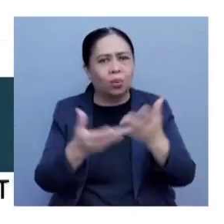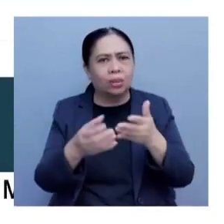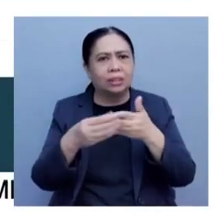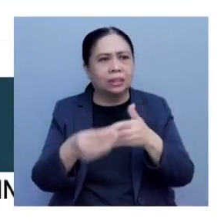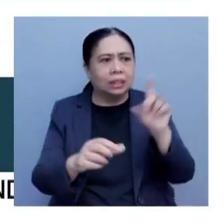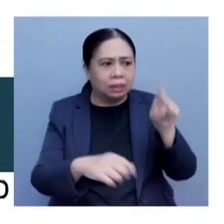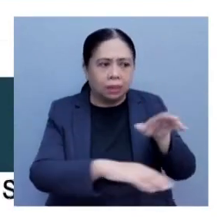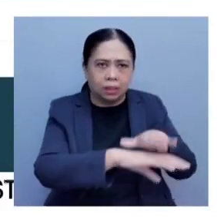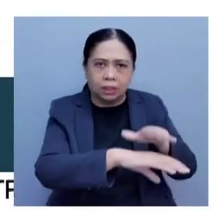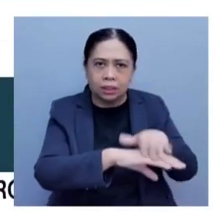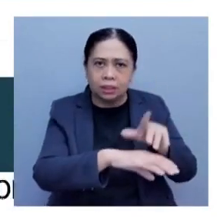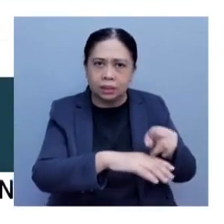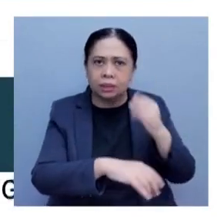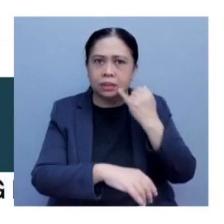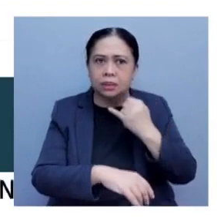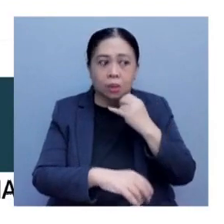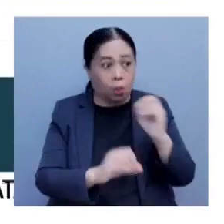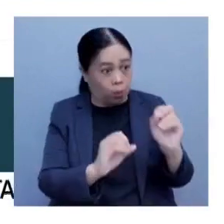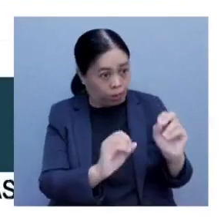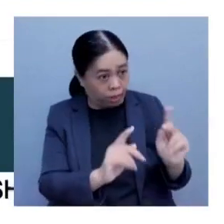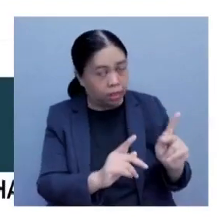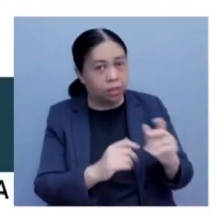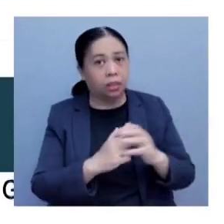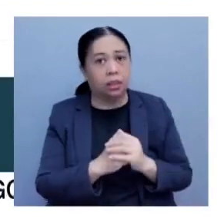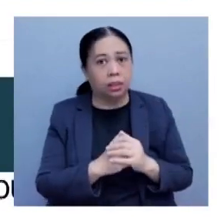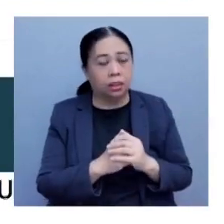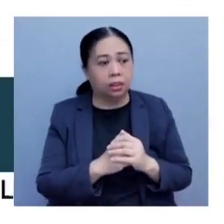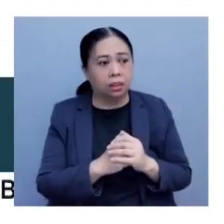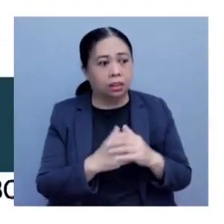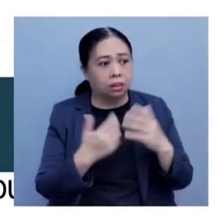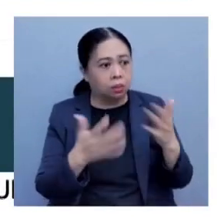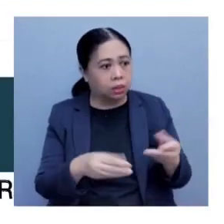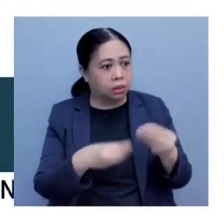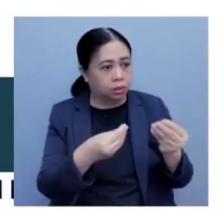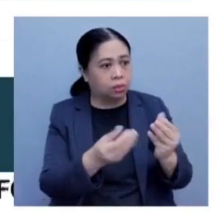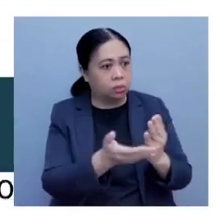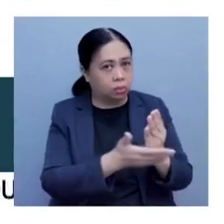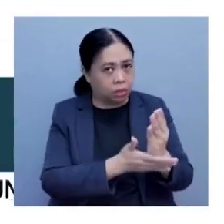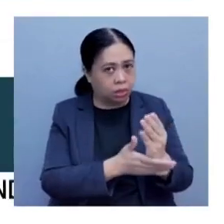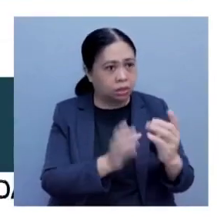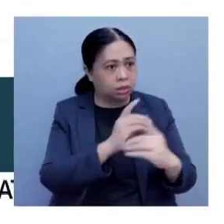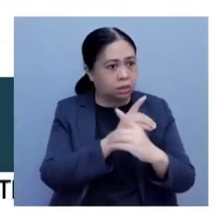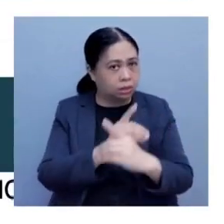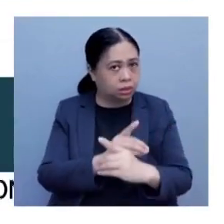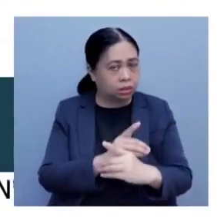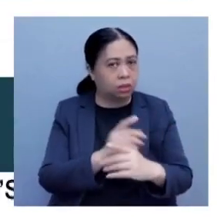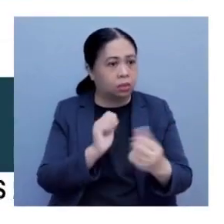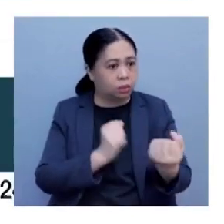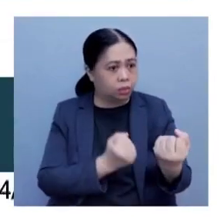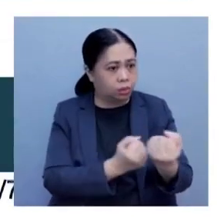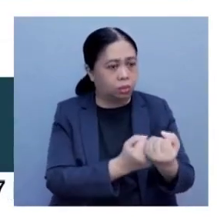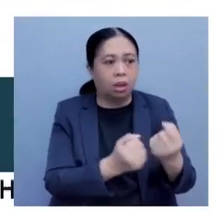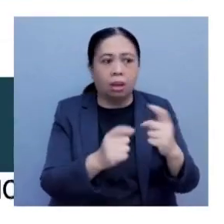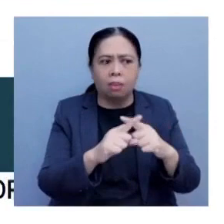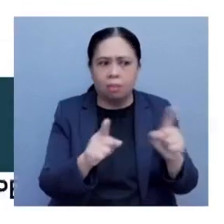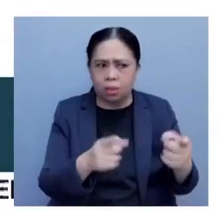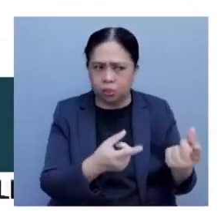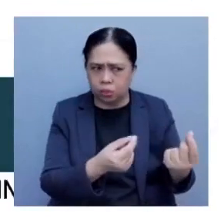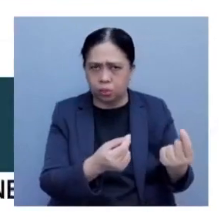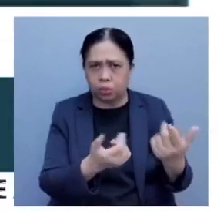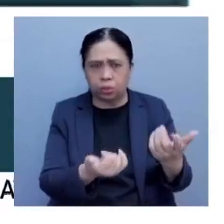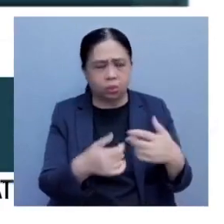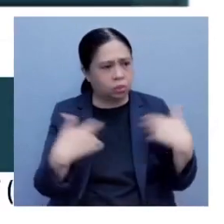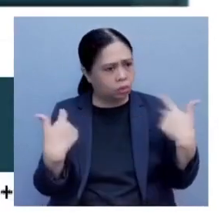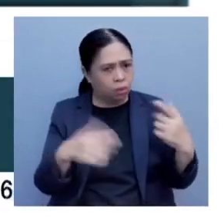again another statement, okay, we have given you the right, we give you solidarity, but what they are doing is